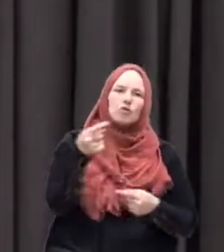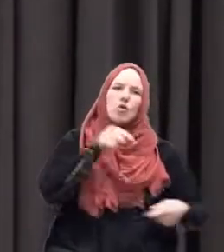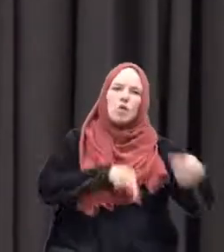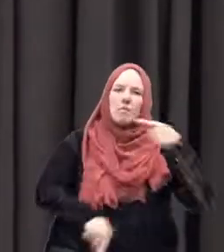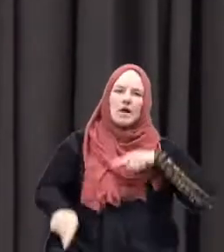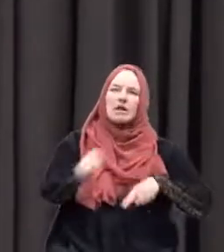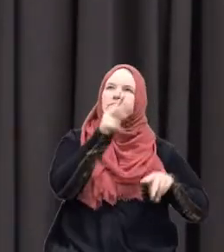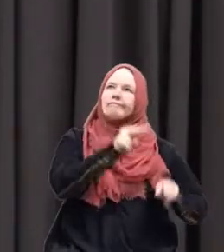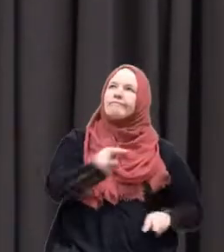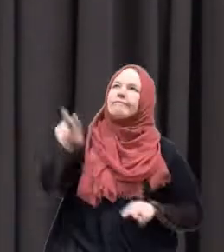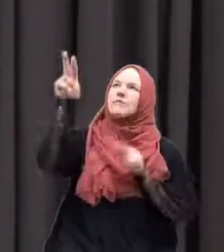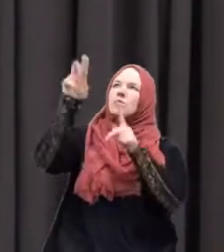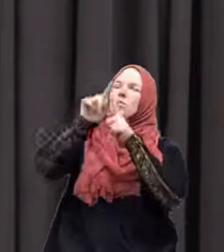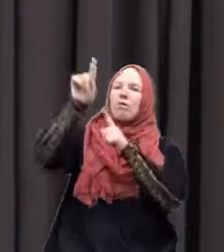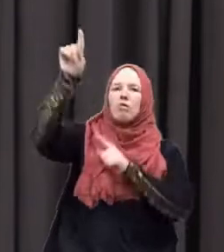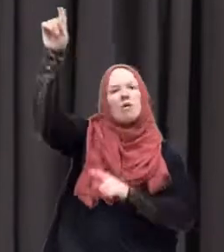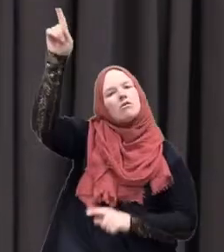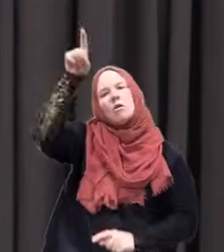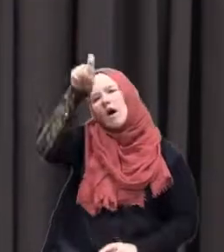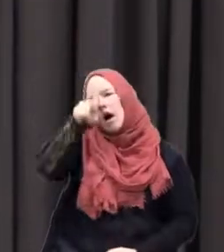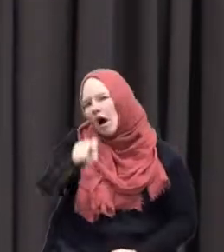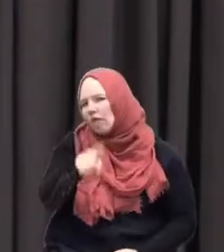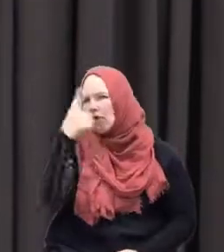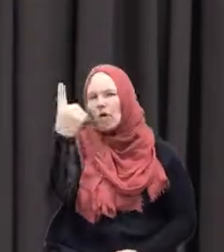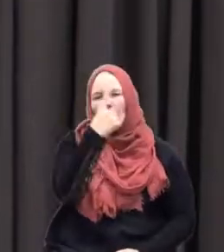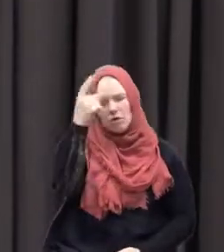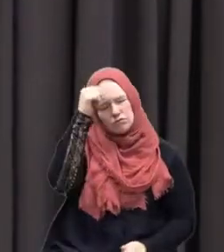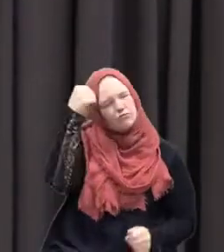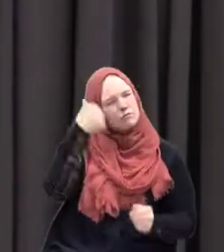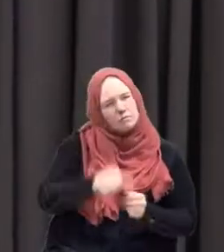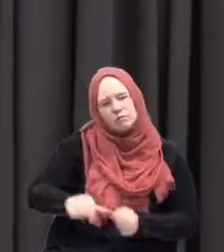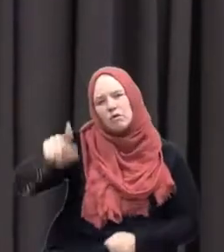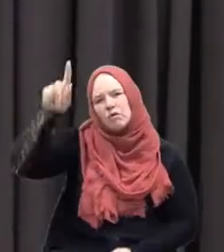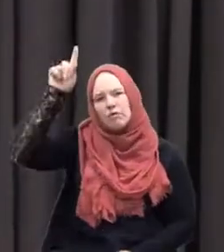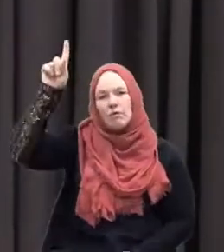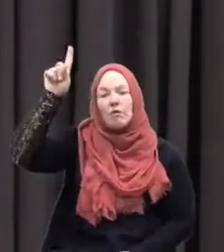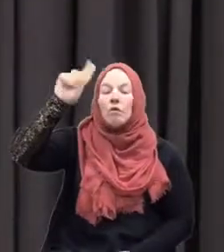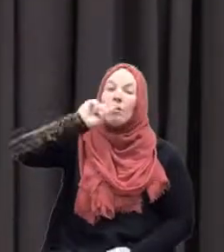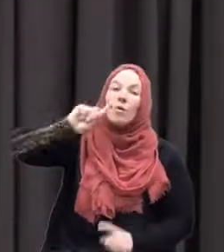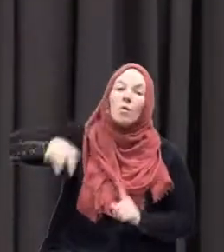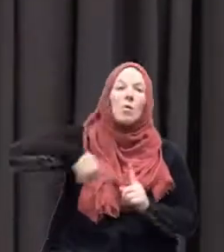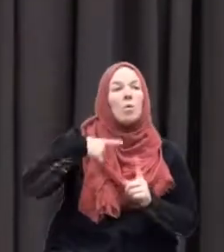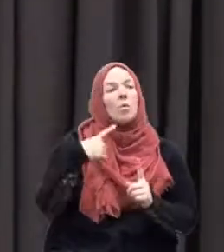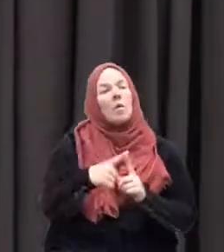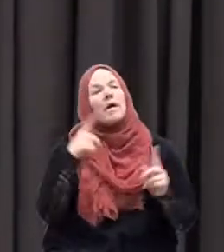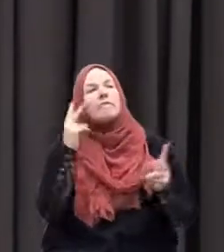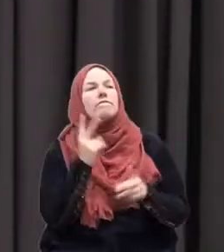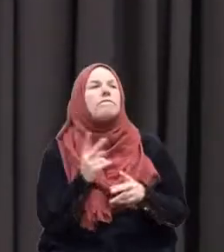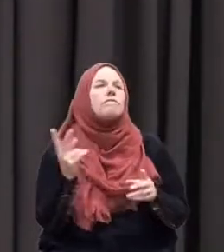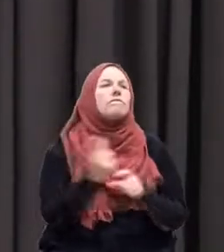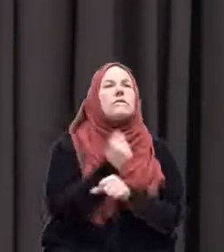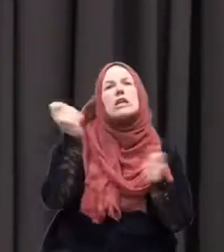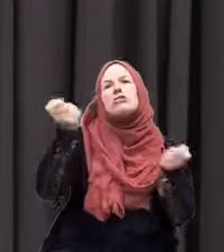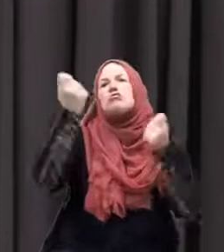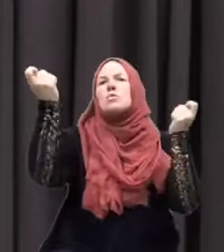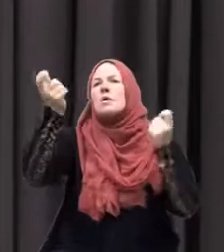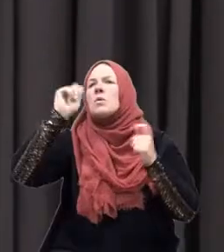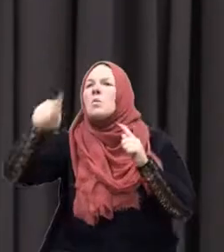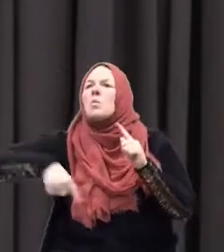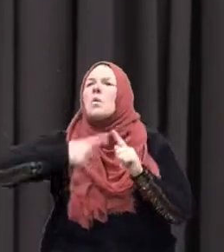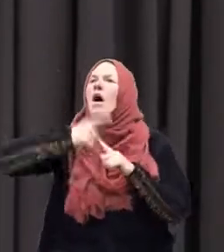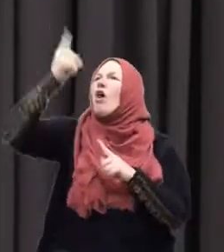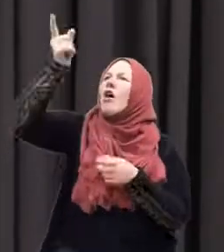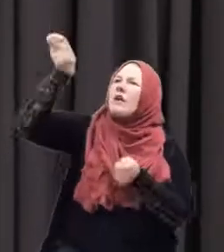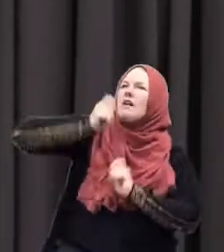go back to Allah. We have to go back. So the question is not, when is victory coming? The